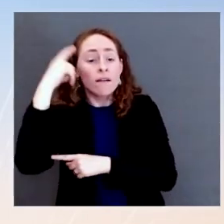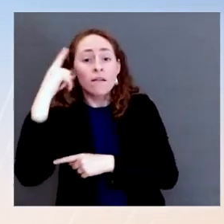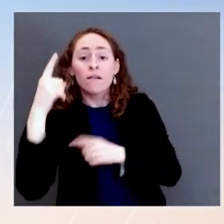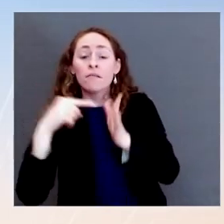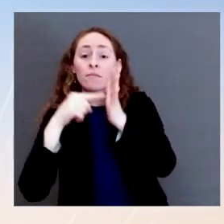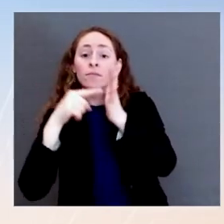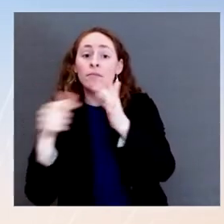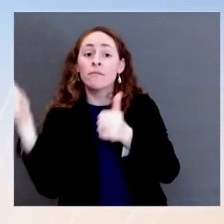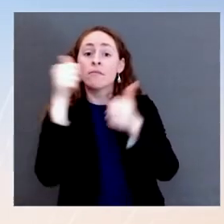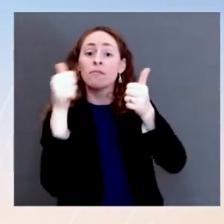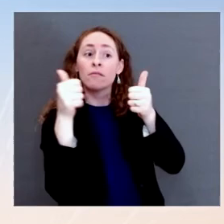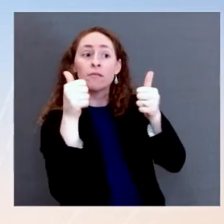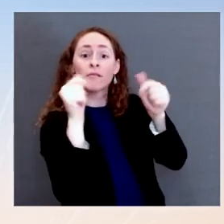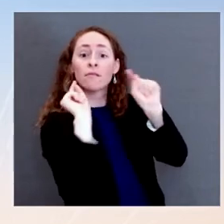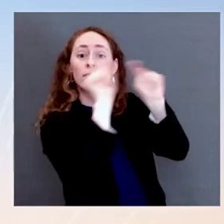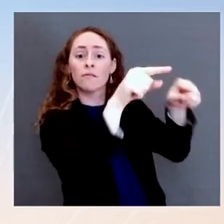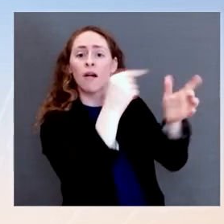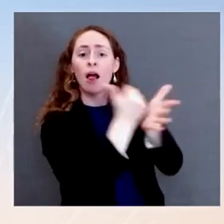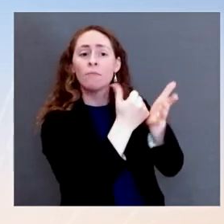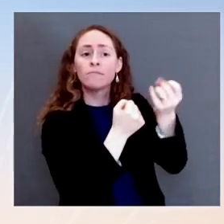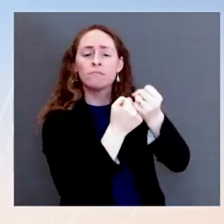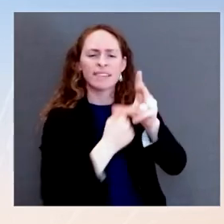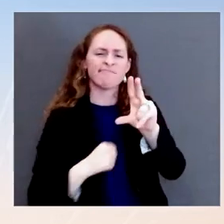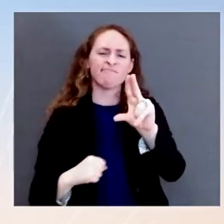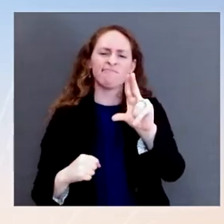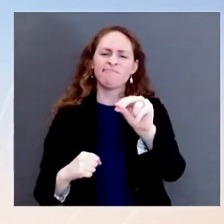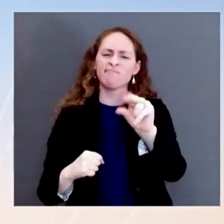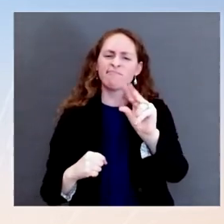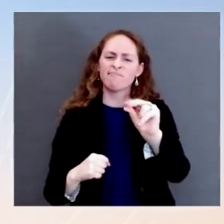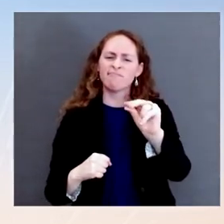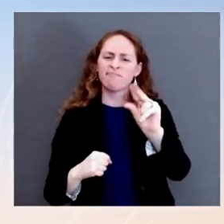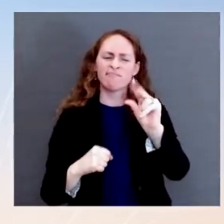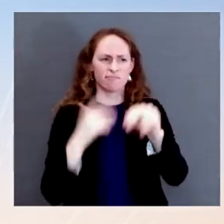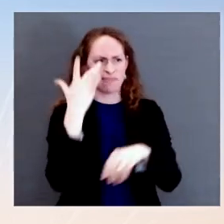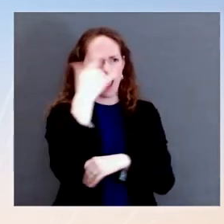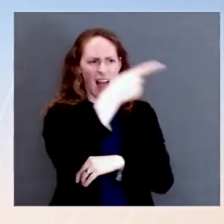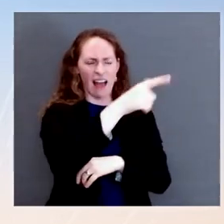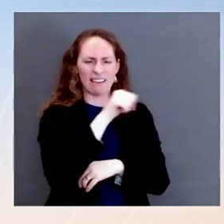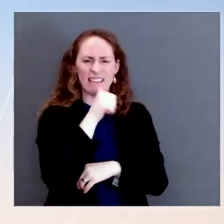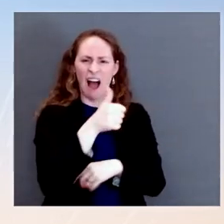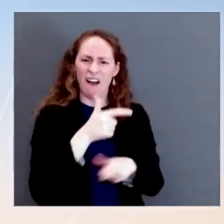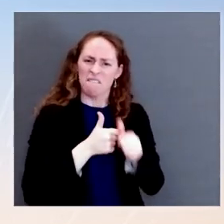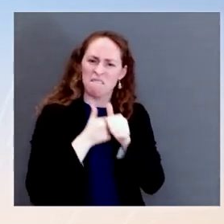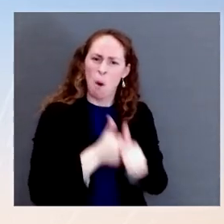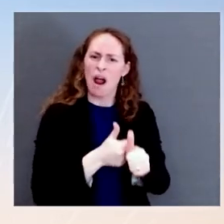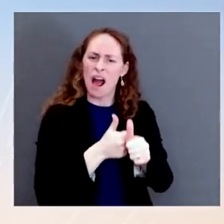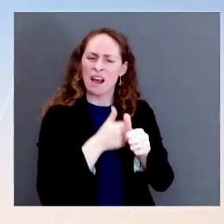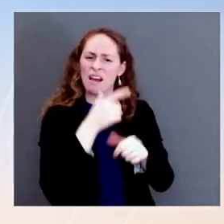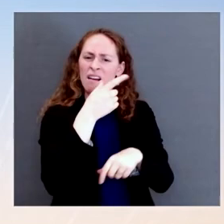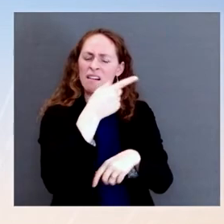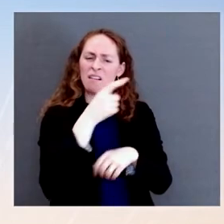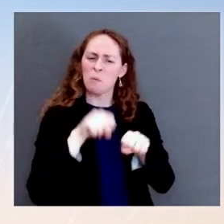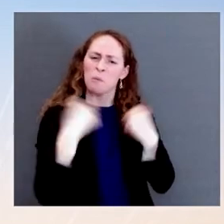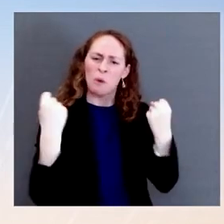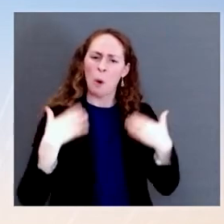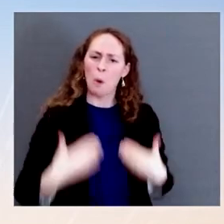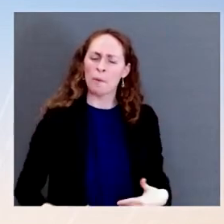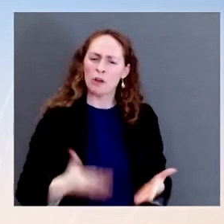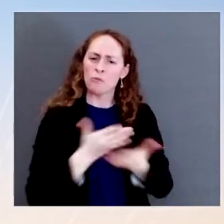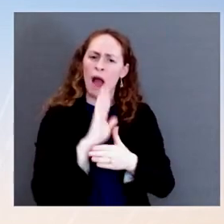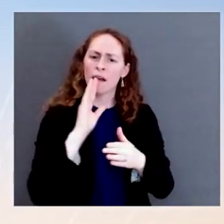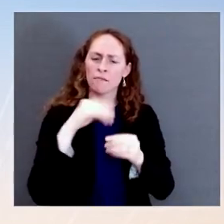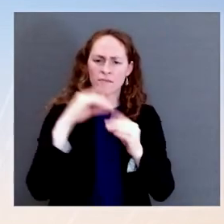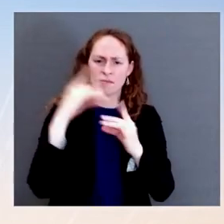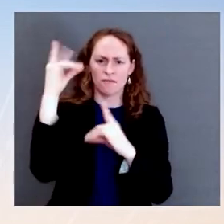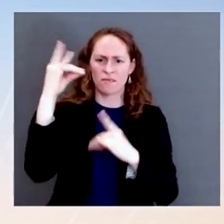and other human rights abuses. The athletes on Team USA have our full support. We will be behind them 100% as we